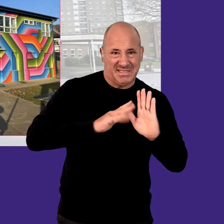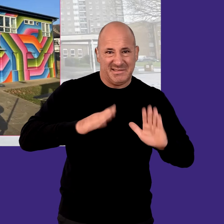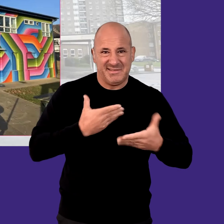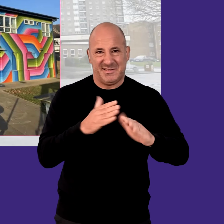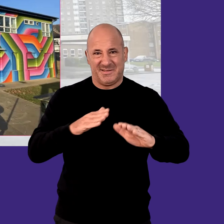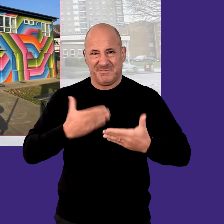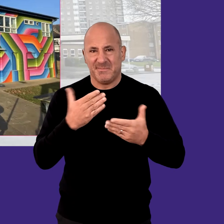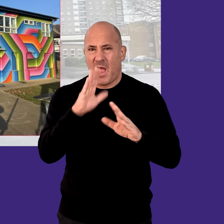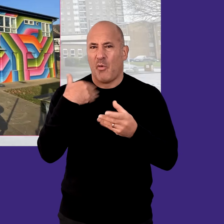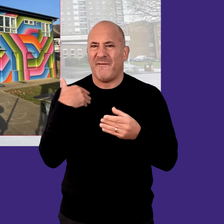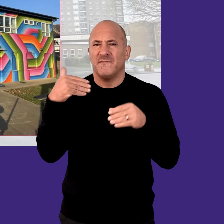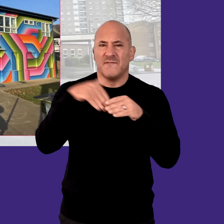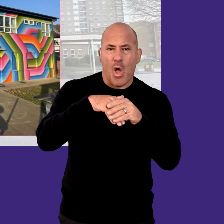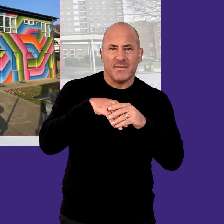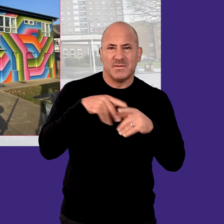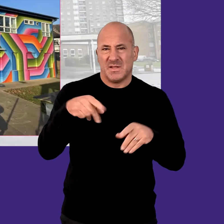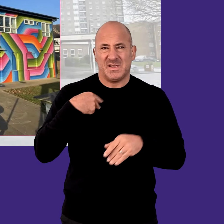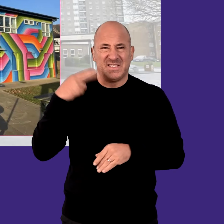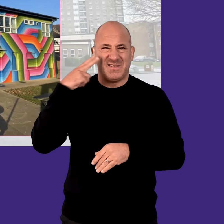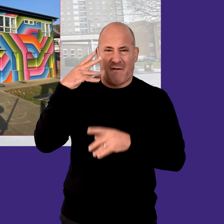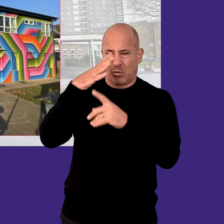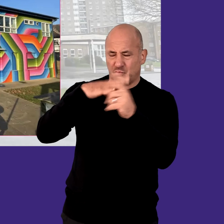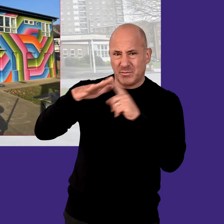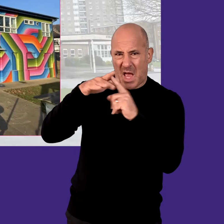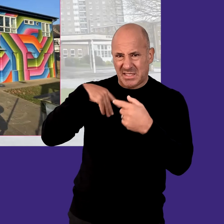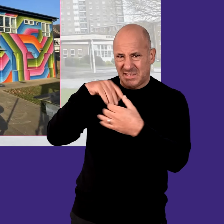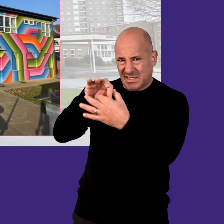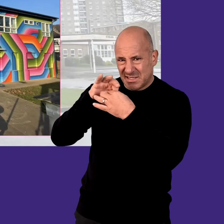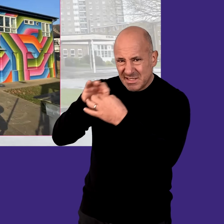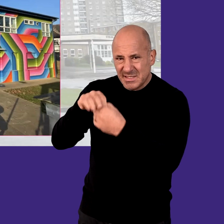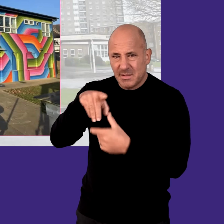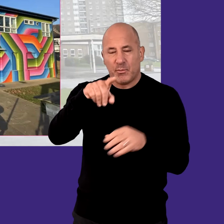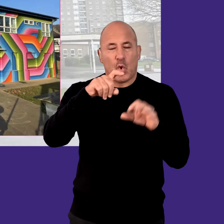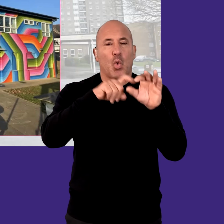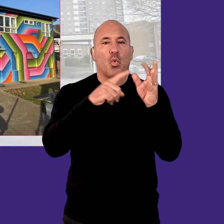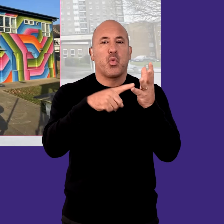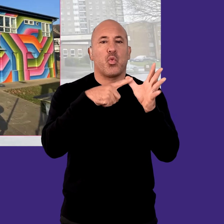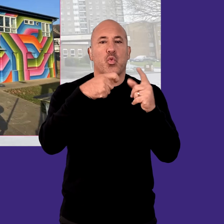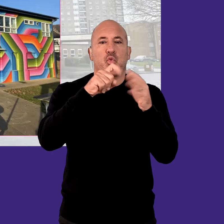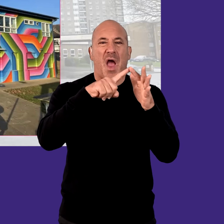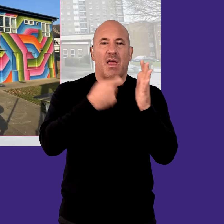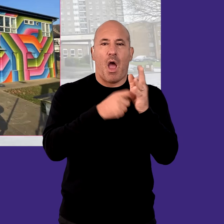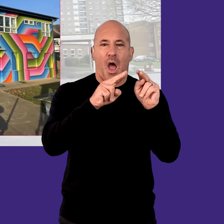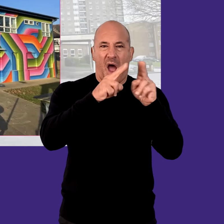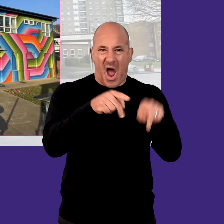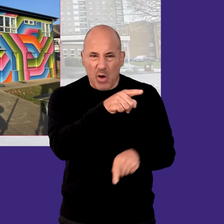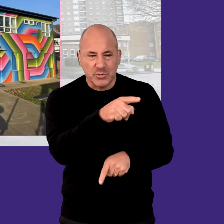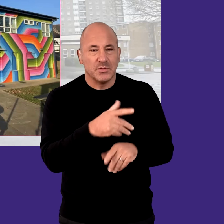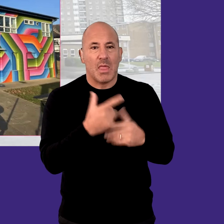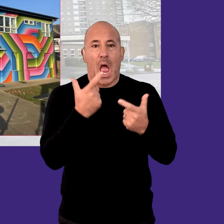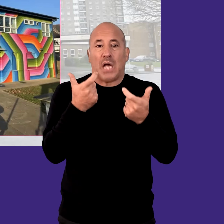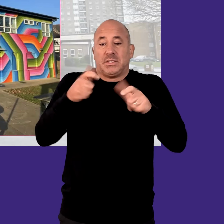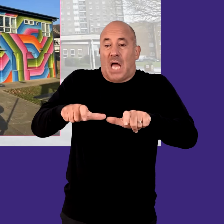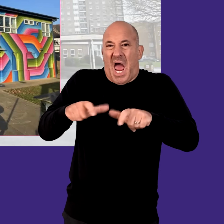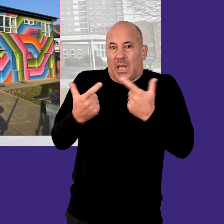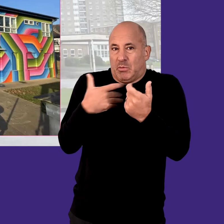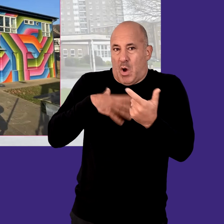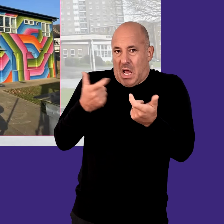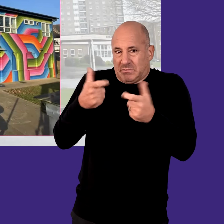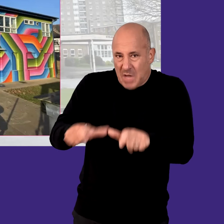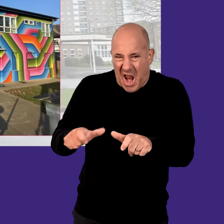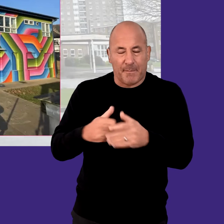just manage our own sort of service. But we were involved in we did things with